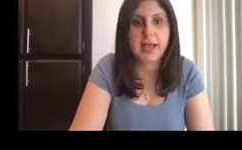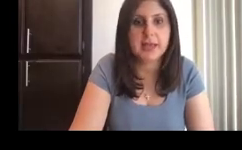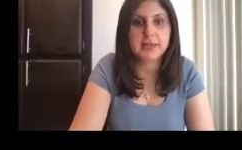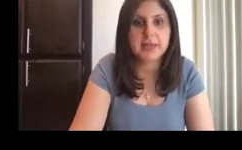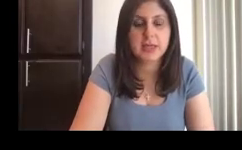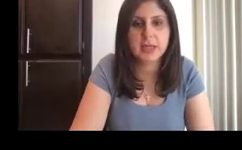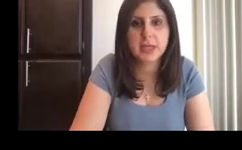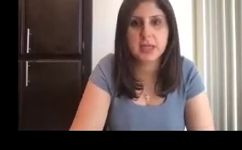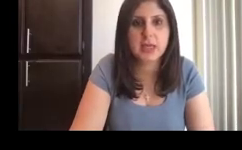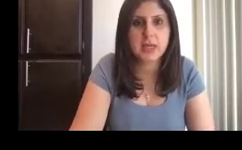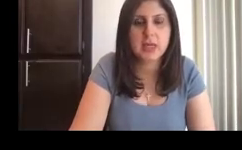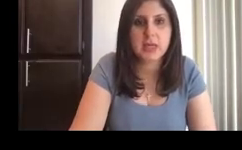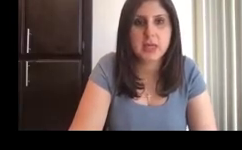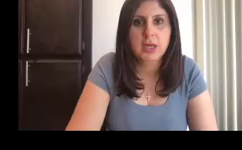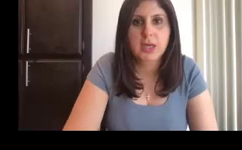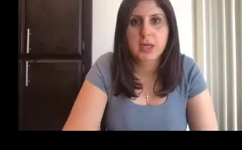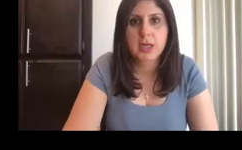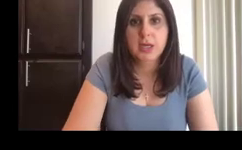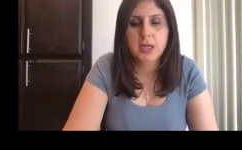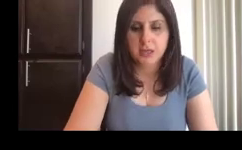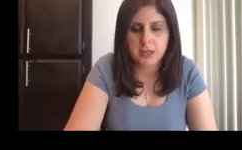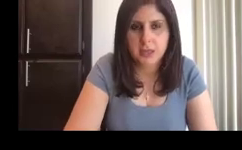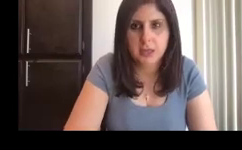in class.